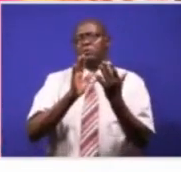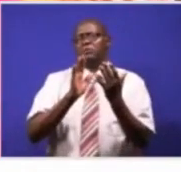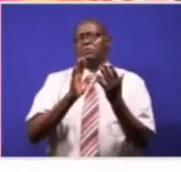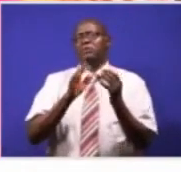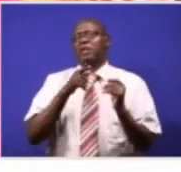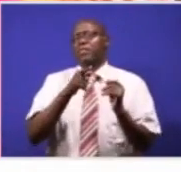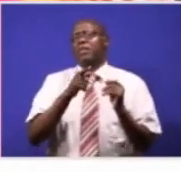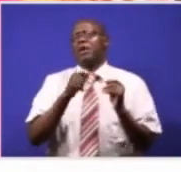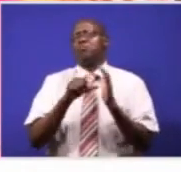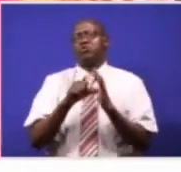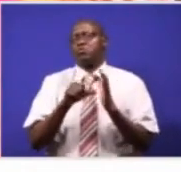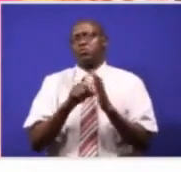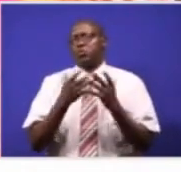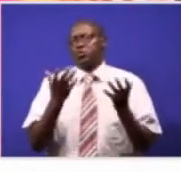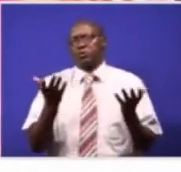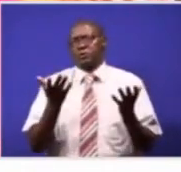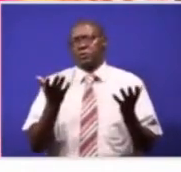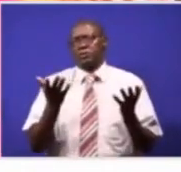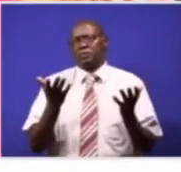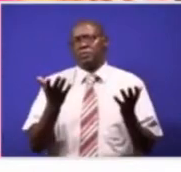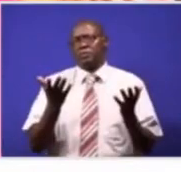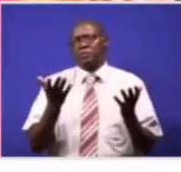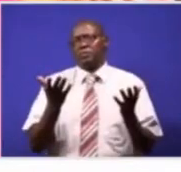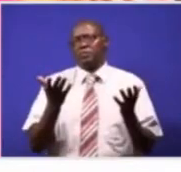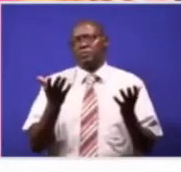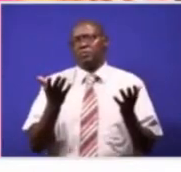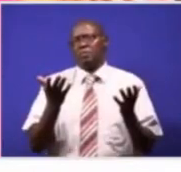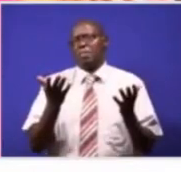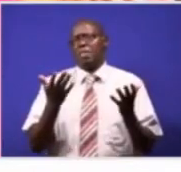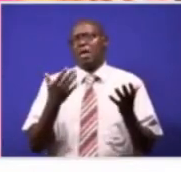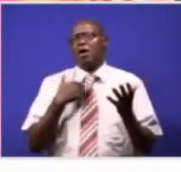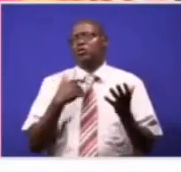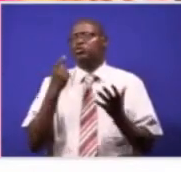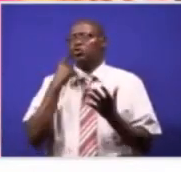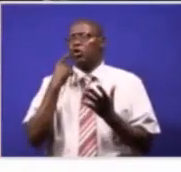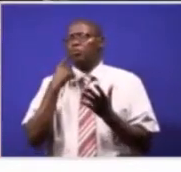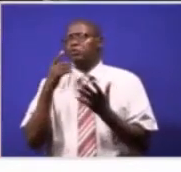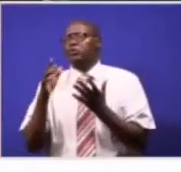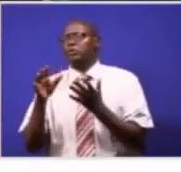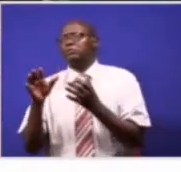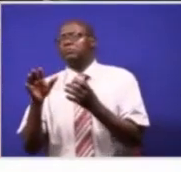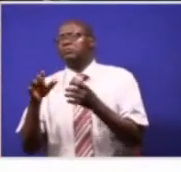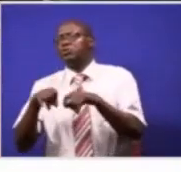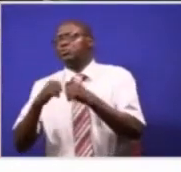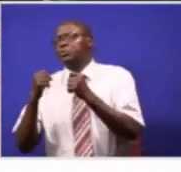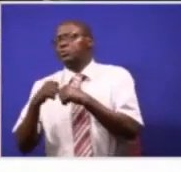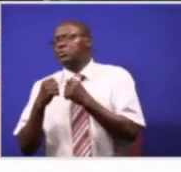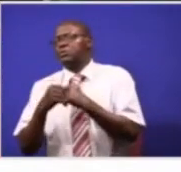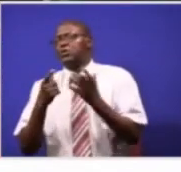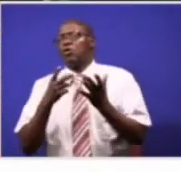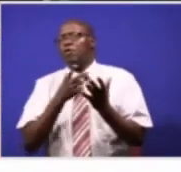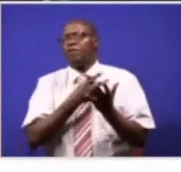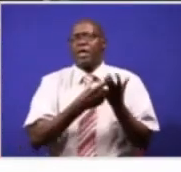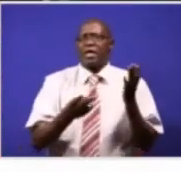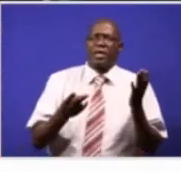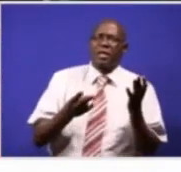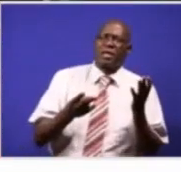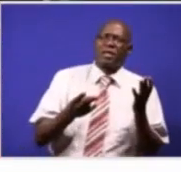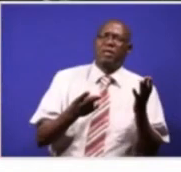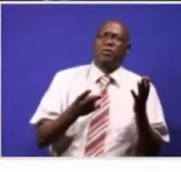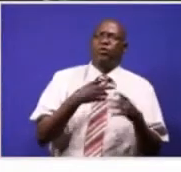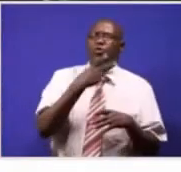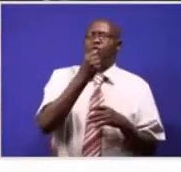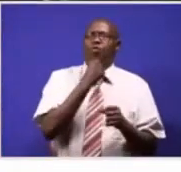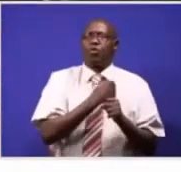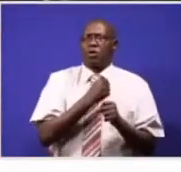stake. Is it people's shops that will be broken into? Is it failure to go to work? Is it that